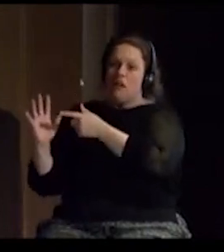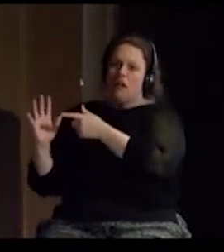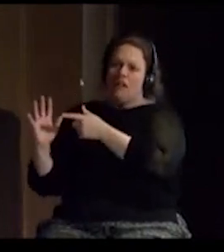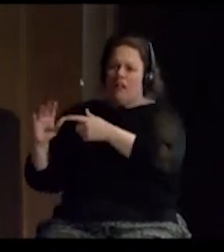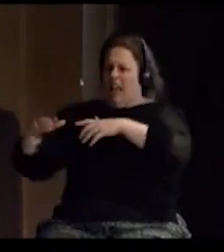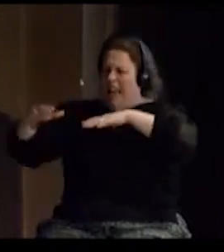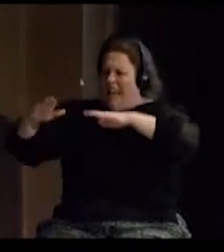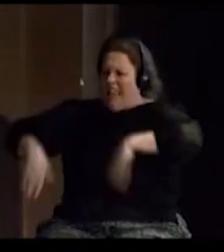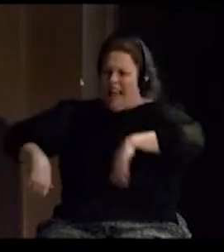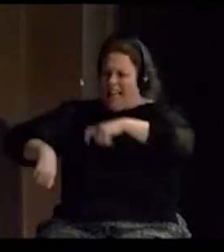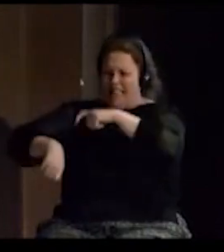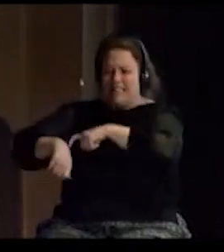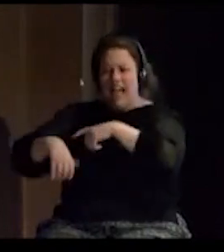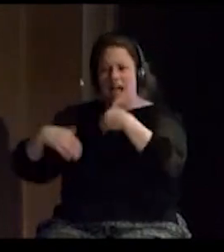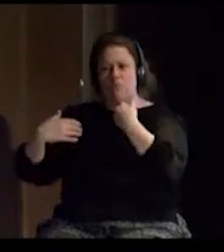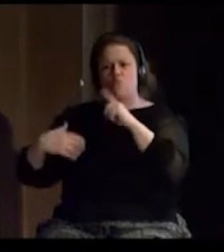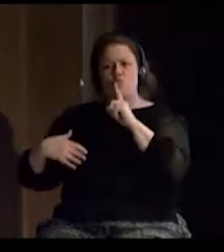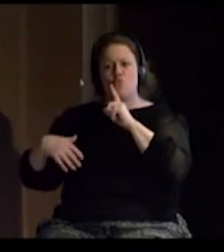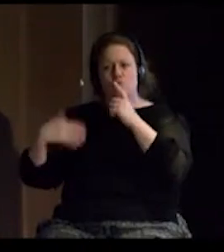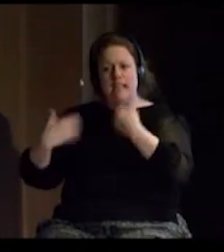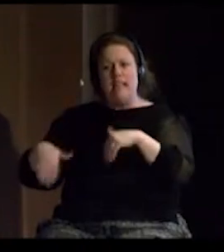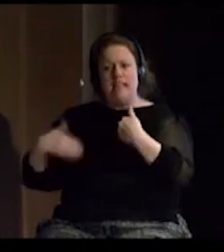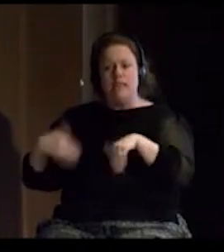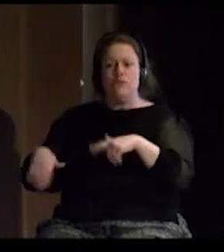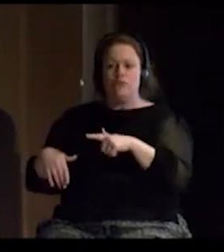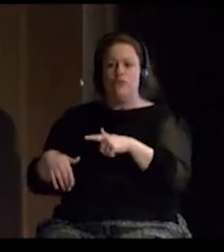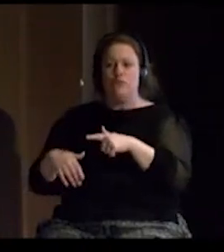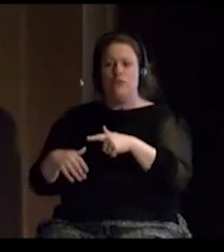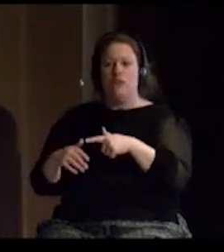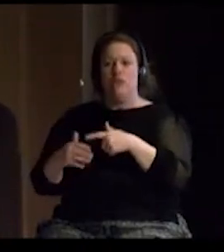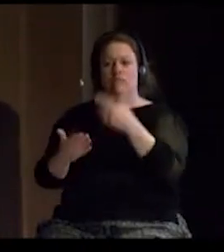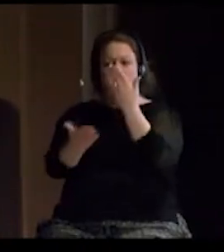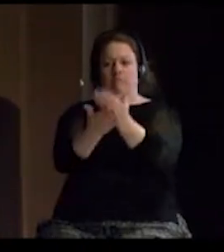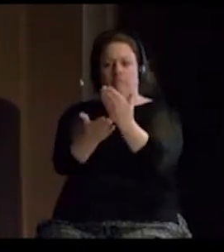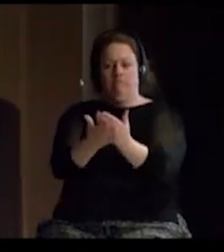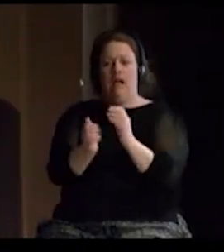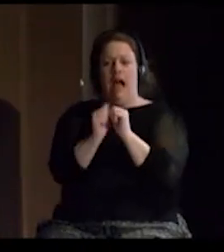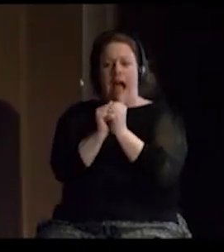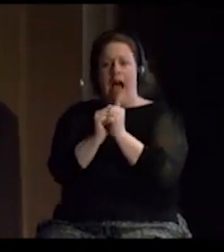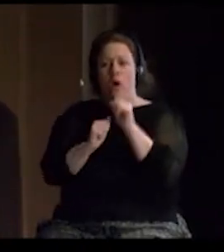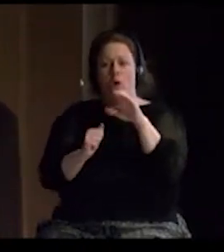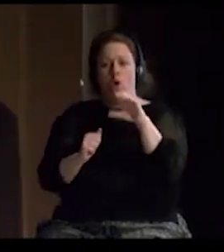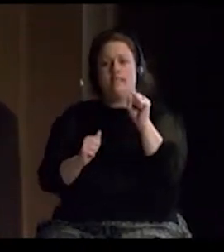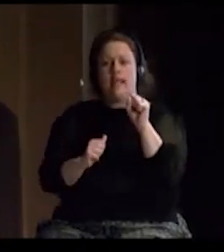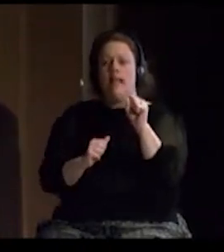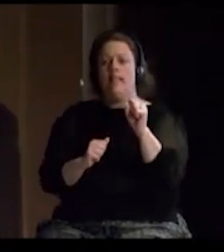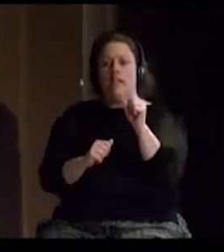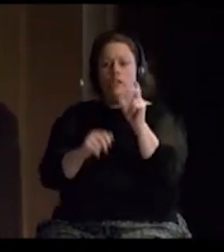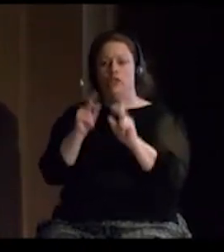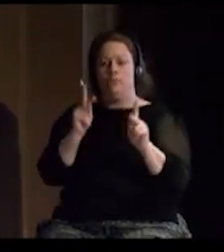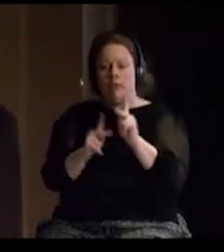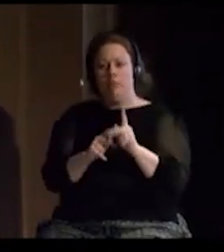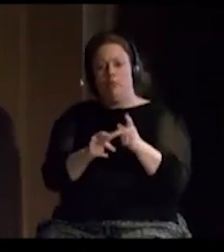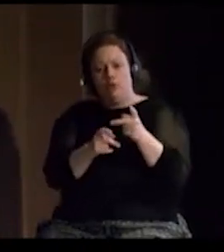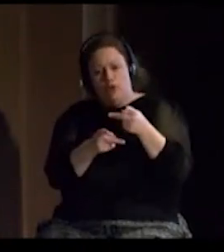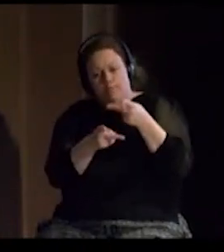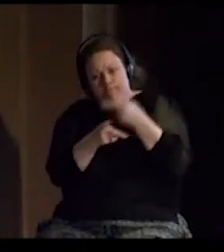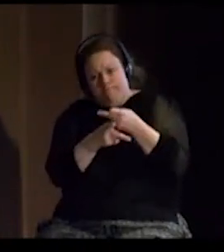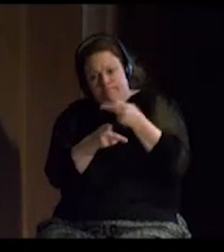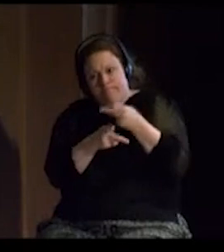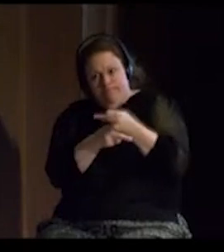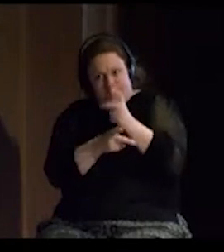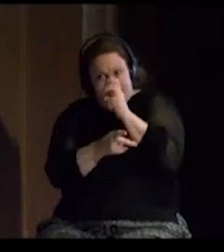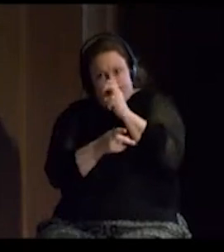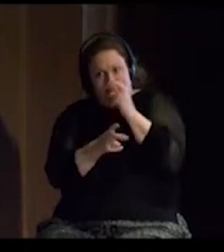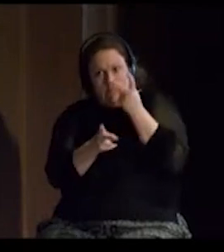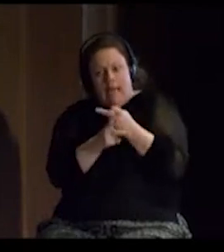it really is a testament to how the Coast Salish had persisted in maintaining their traditions as long